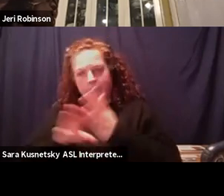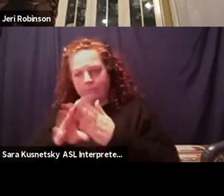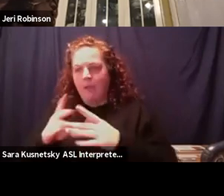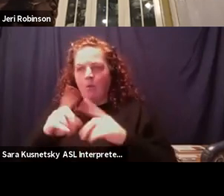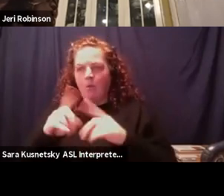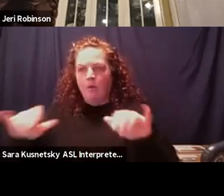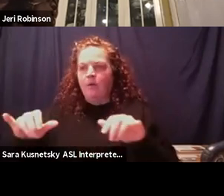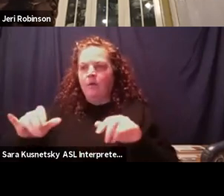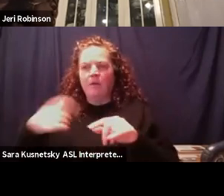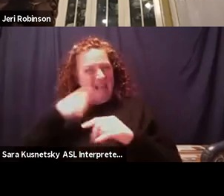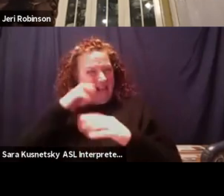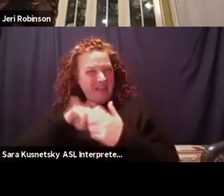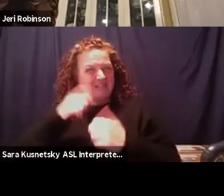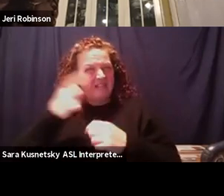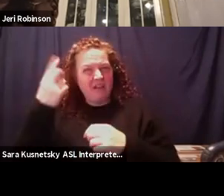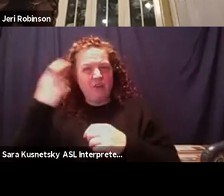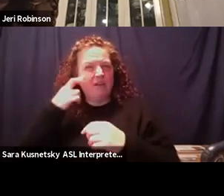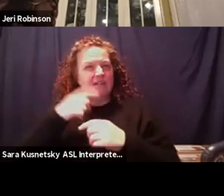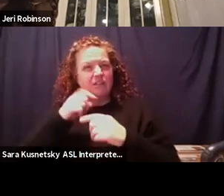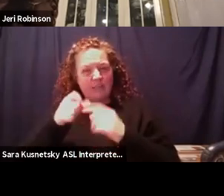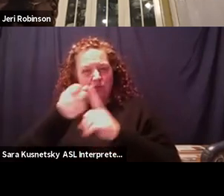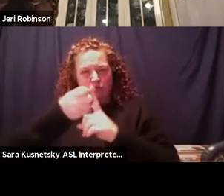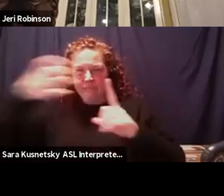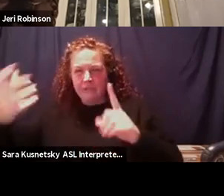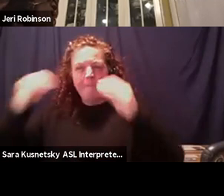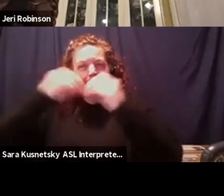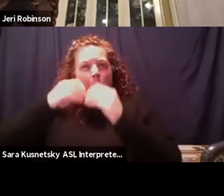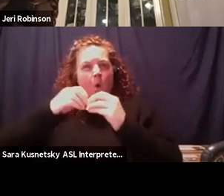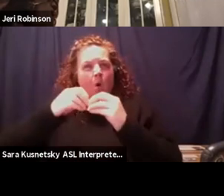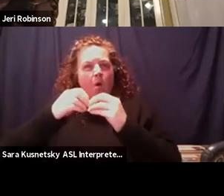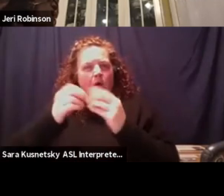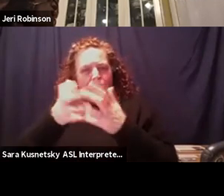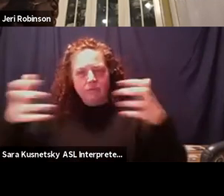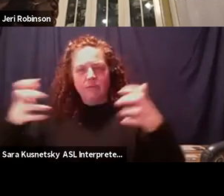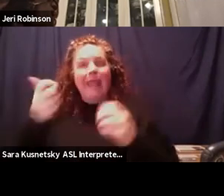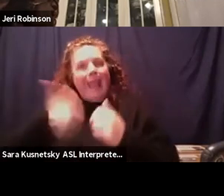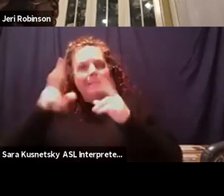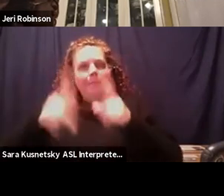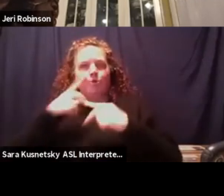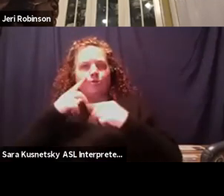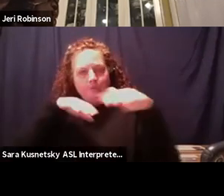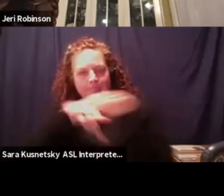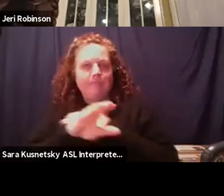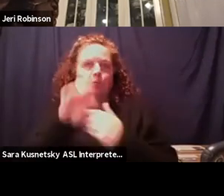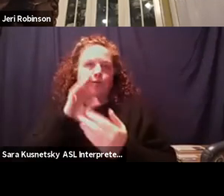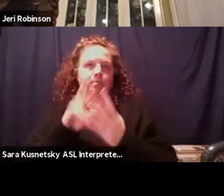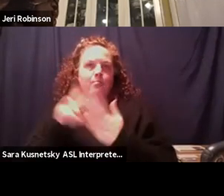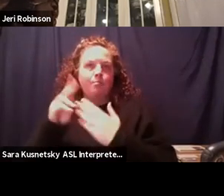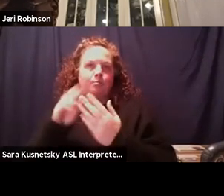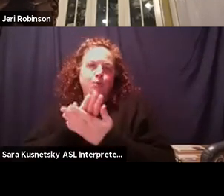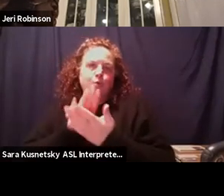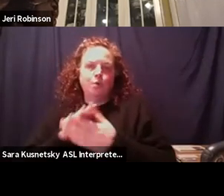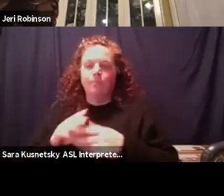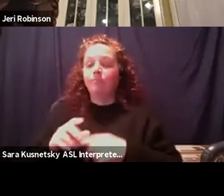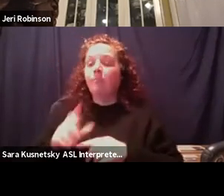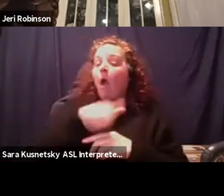test and who doesn't, because anyone could get into AWC if they wanted. Another point a lot of people are bringing